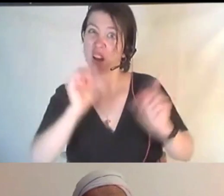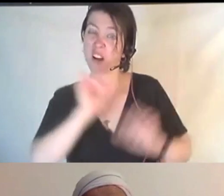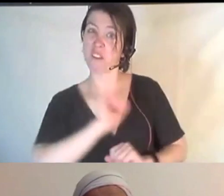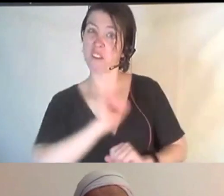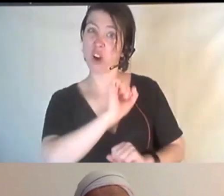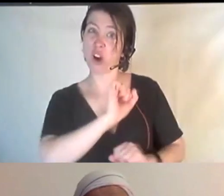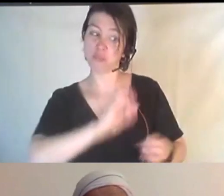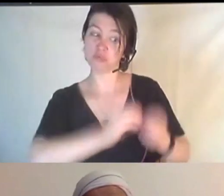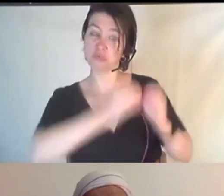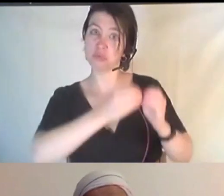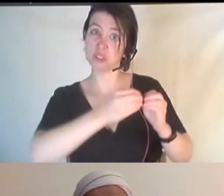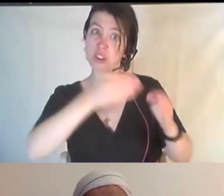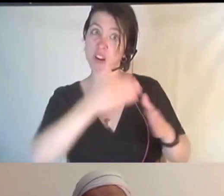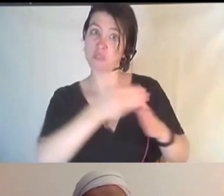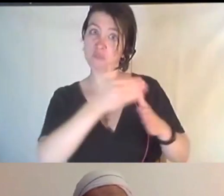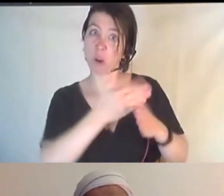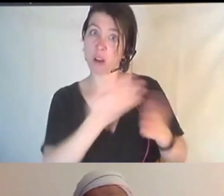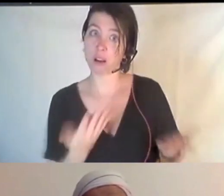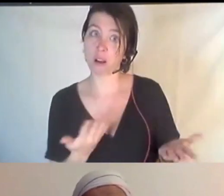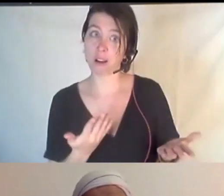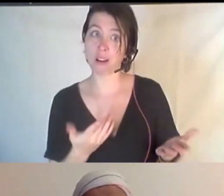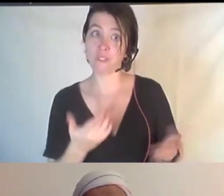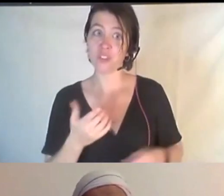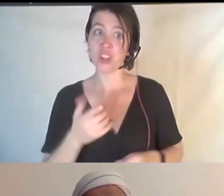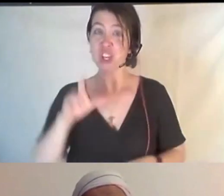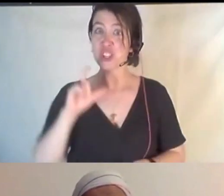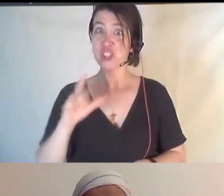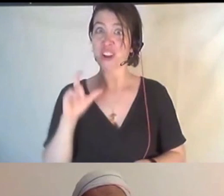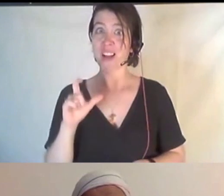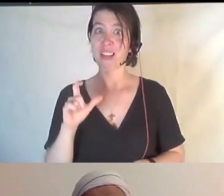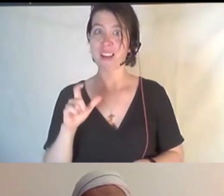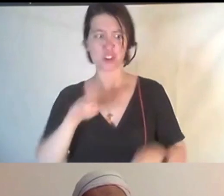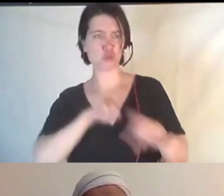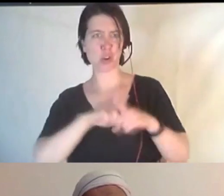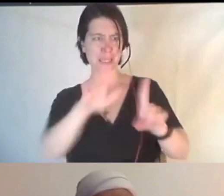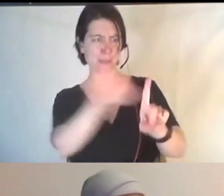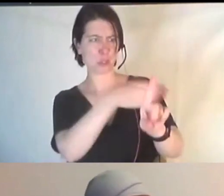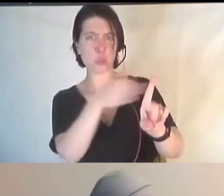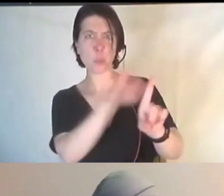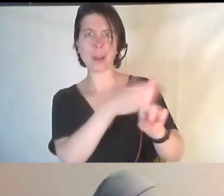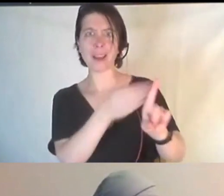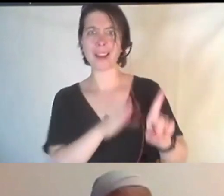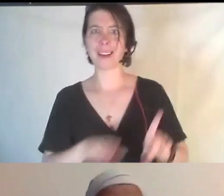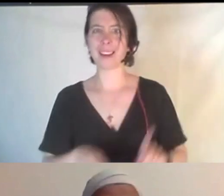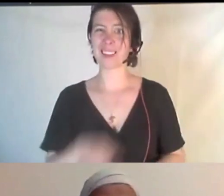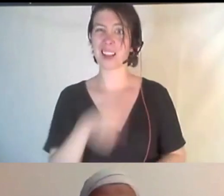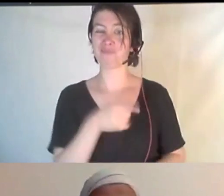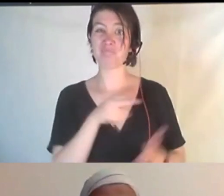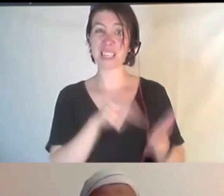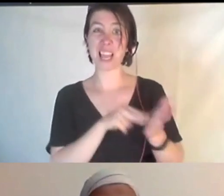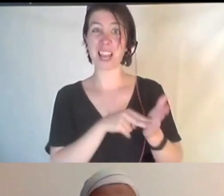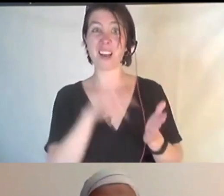Charlotte introduces anything or tries to persuade her to do anything, she'll probably throw it at you, really, won't